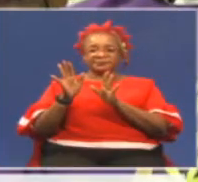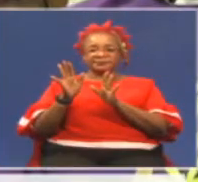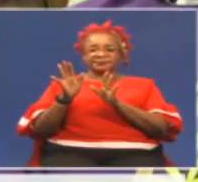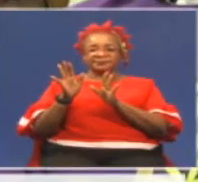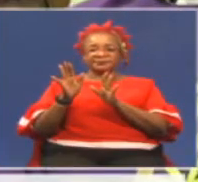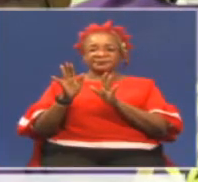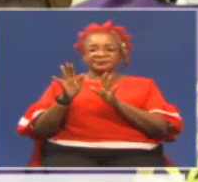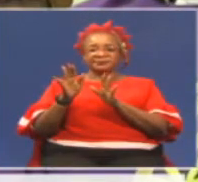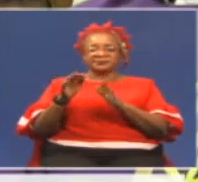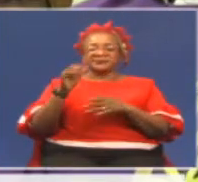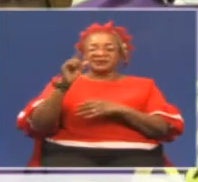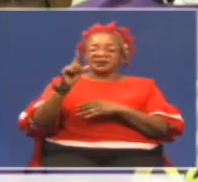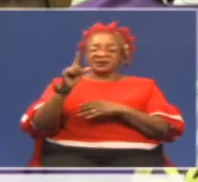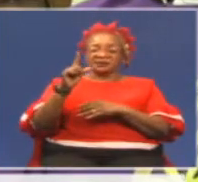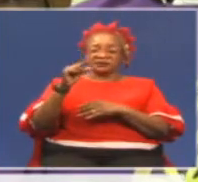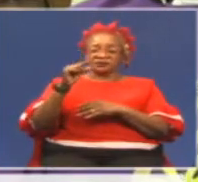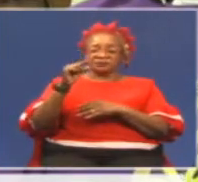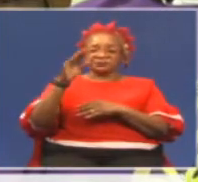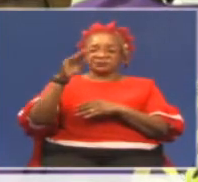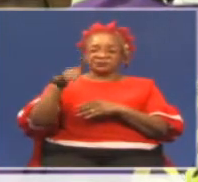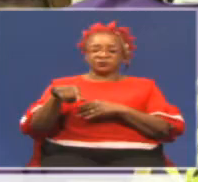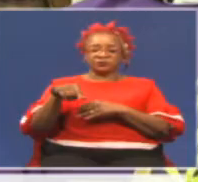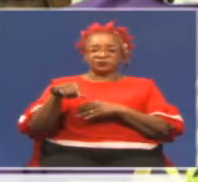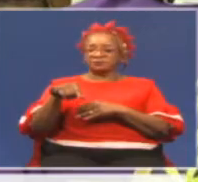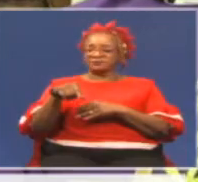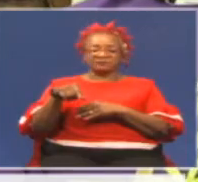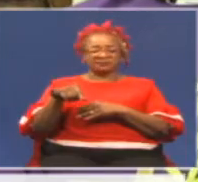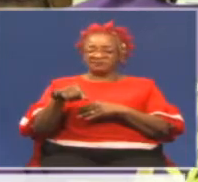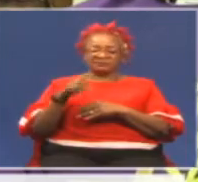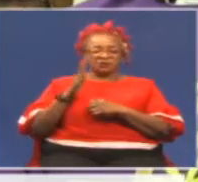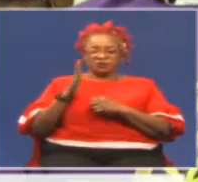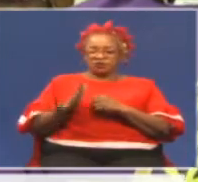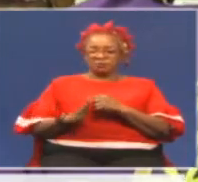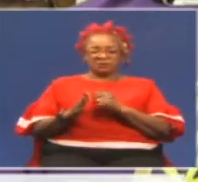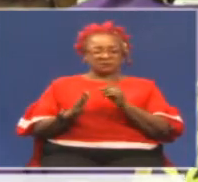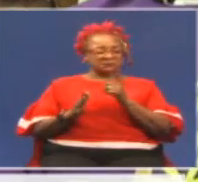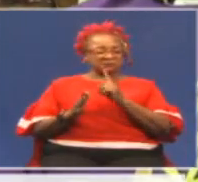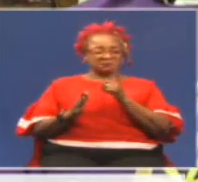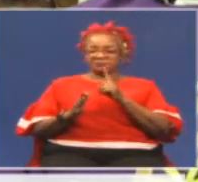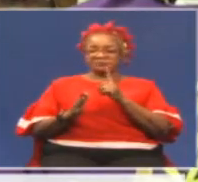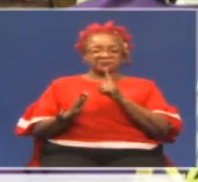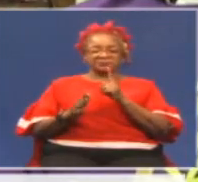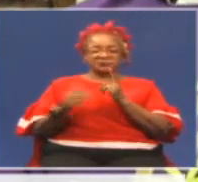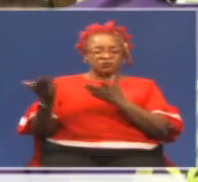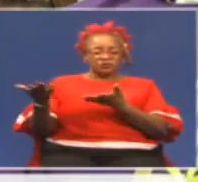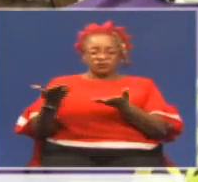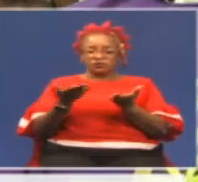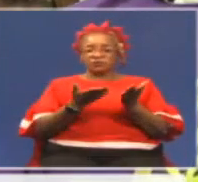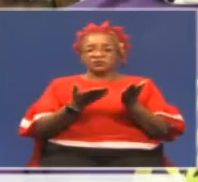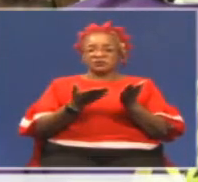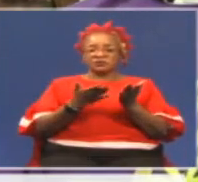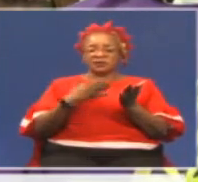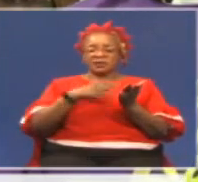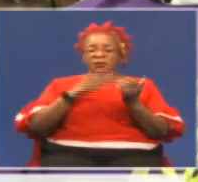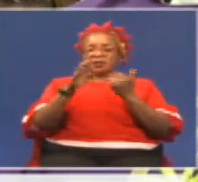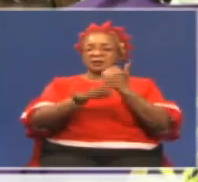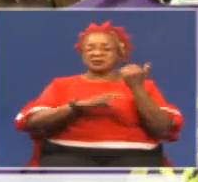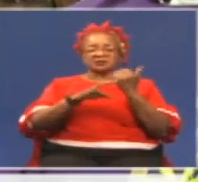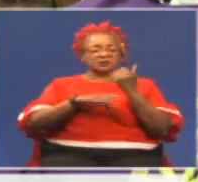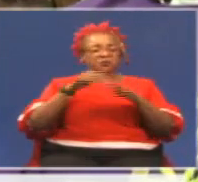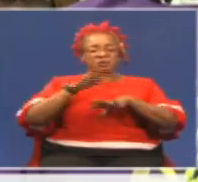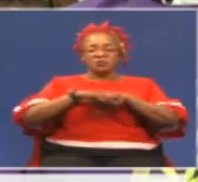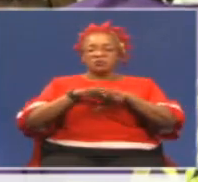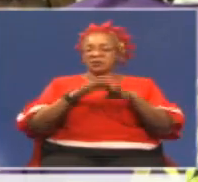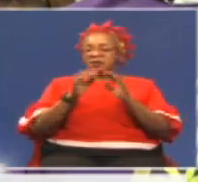LGBT is not something that is human and is not something that should be introduced in our country. Is